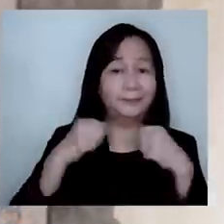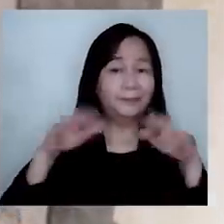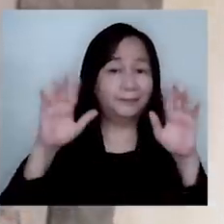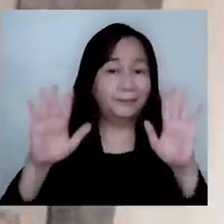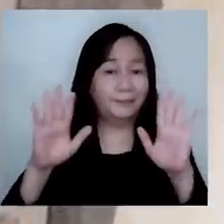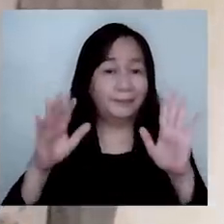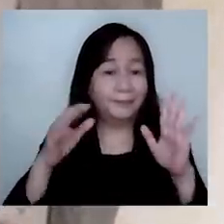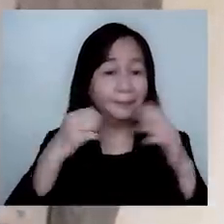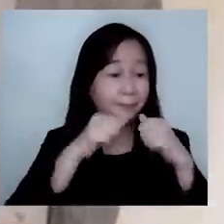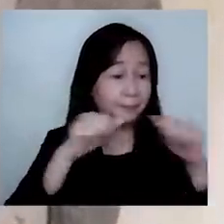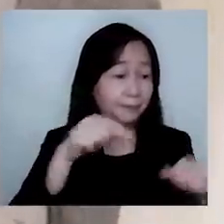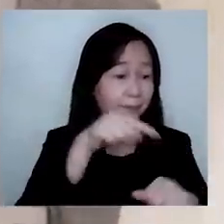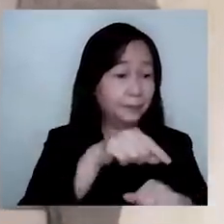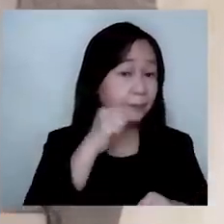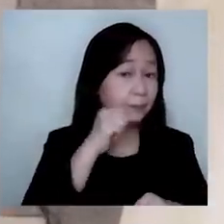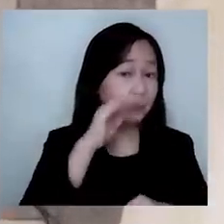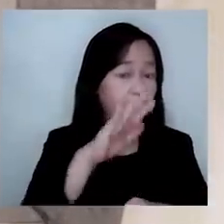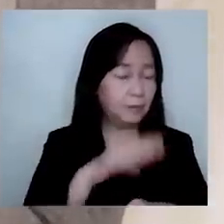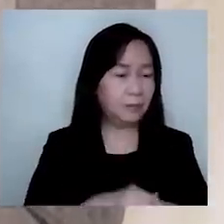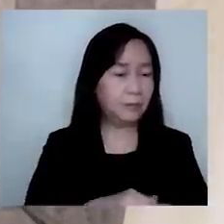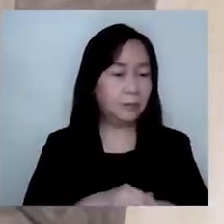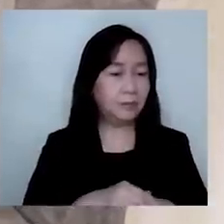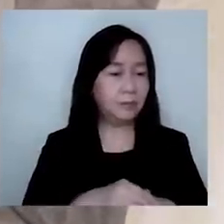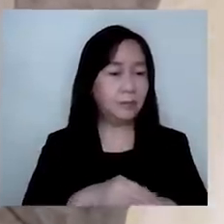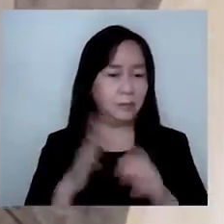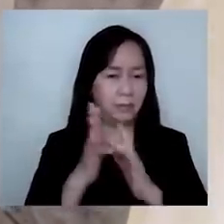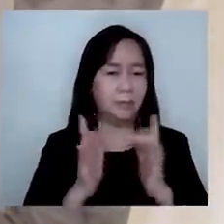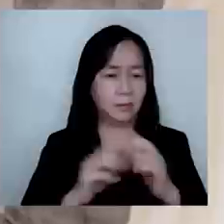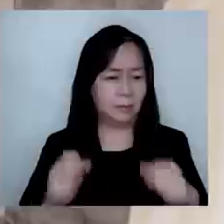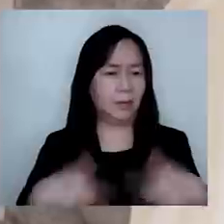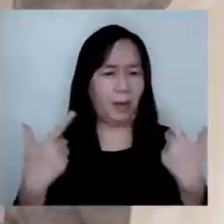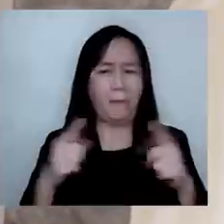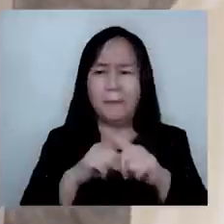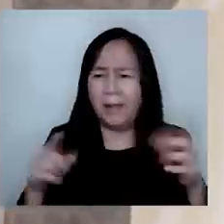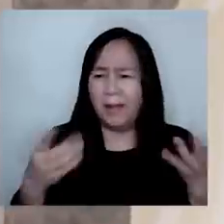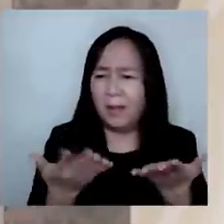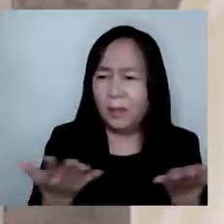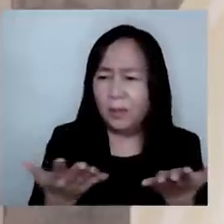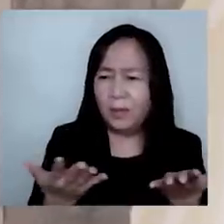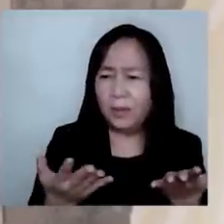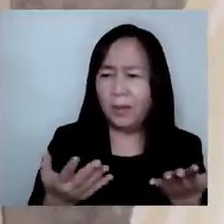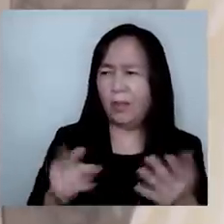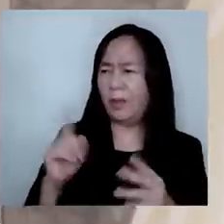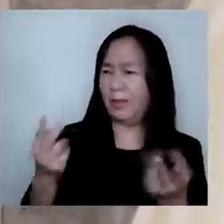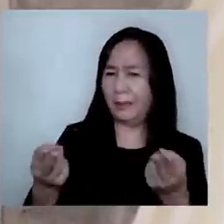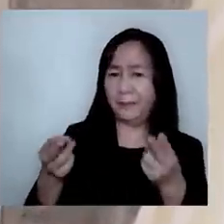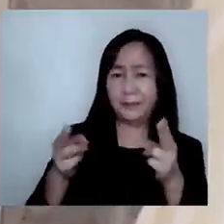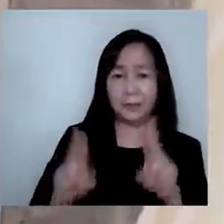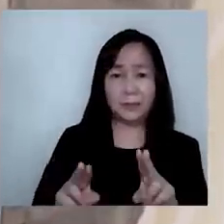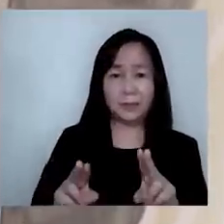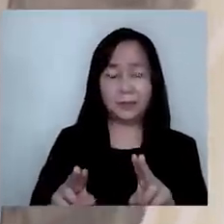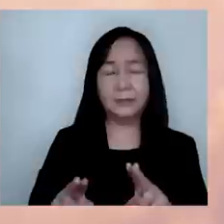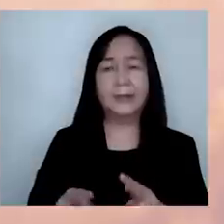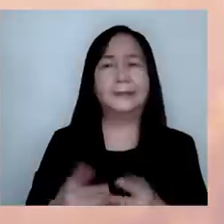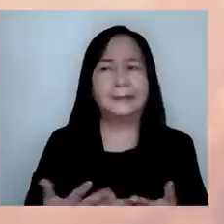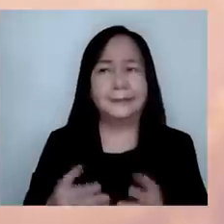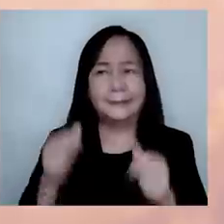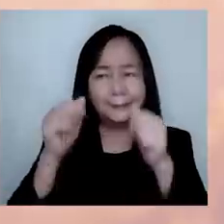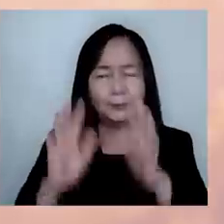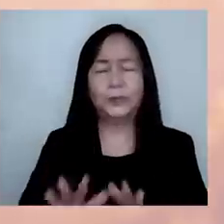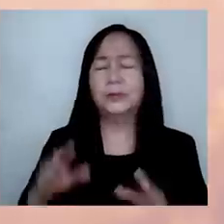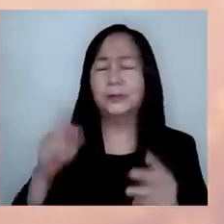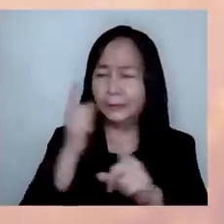he was alive but where was he what happened they were really confused